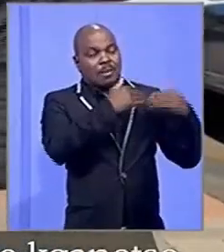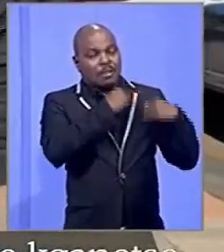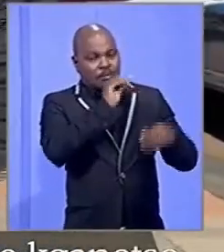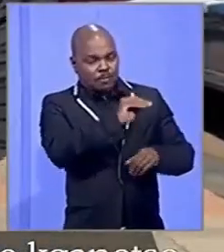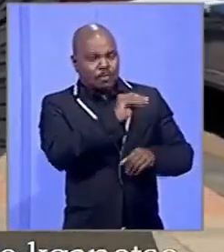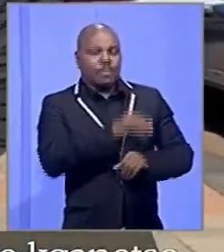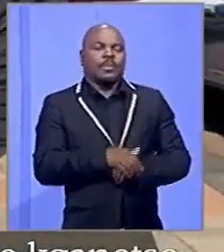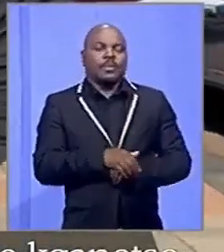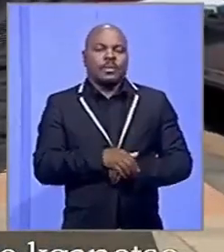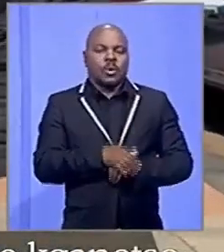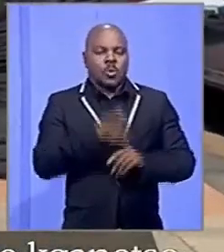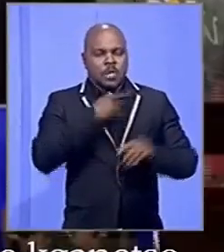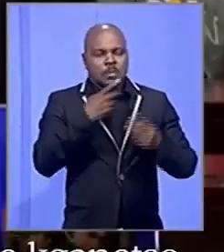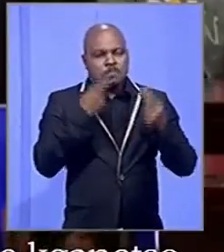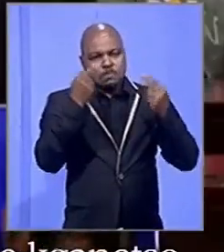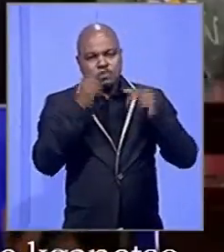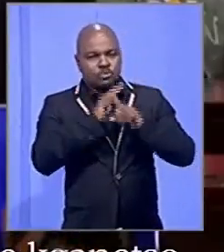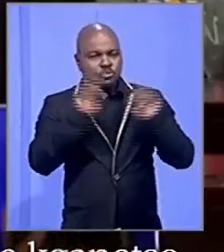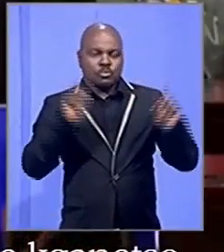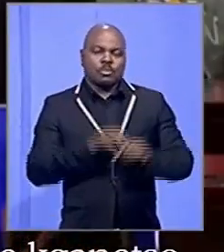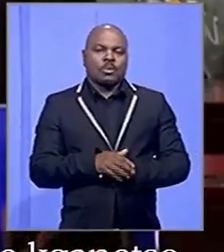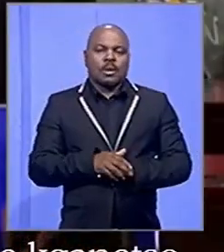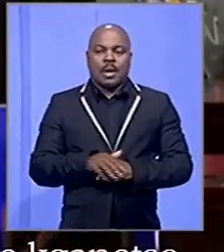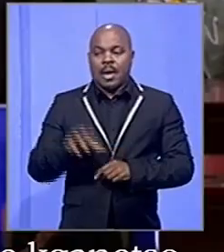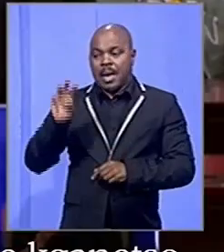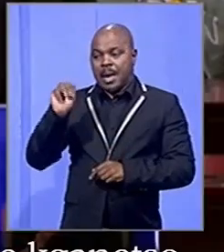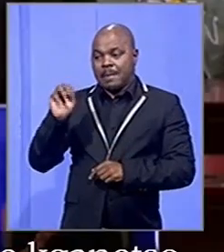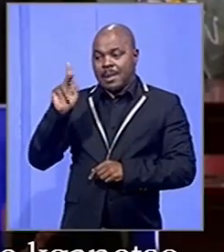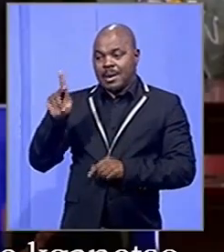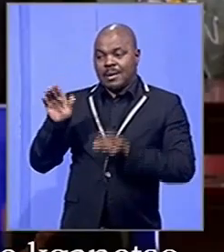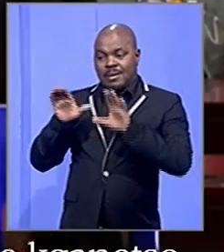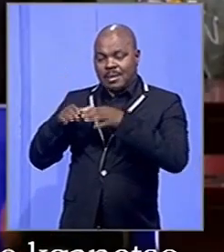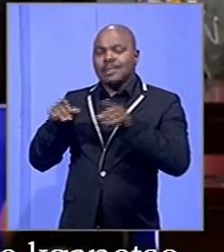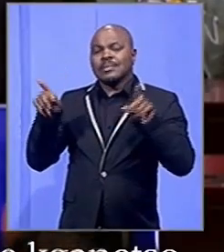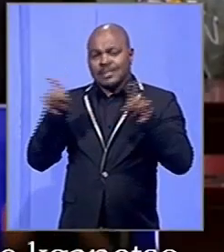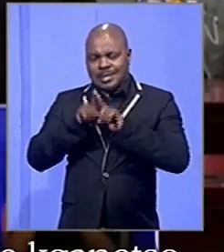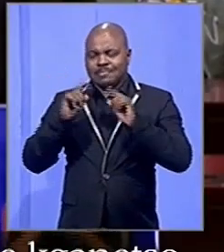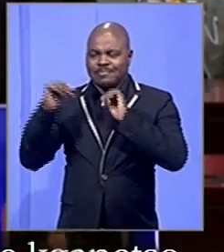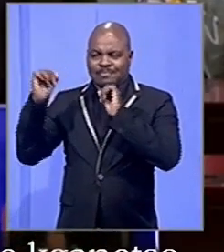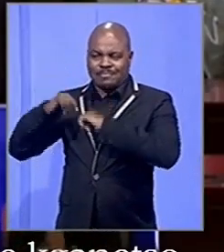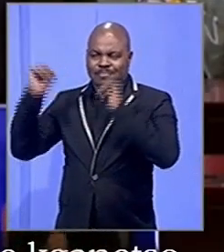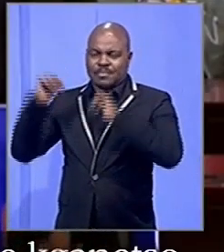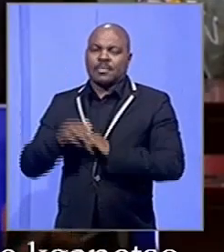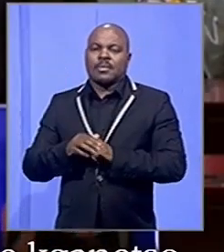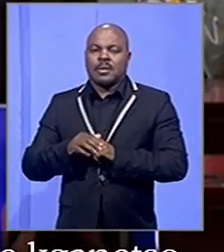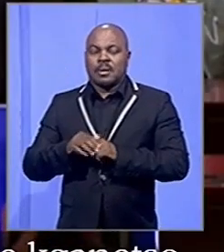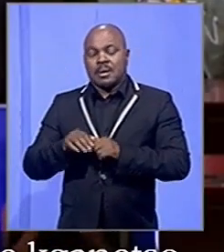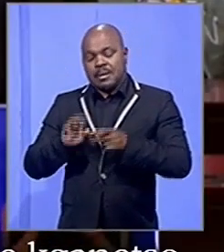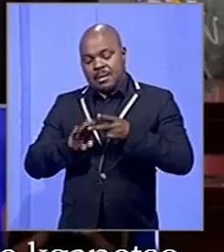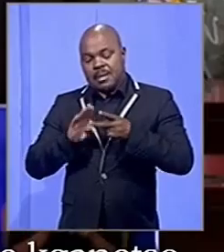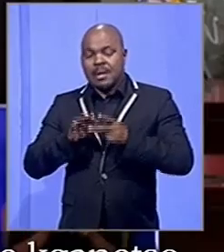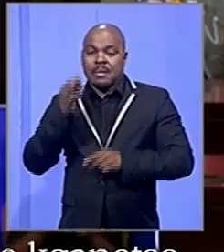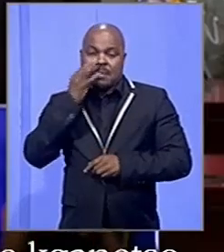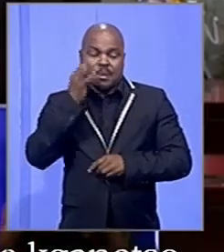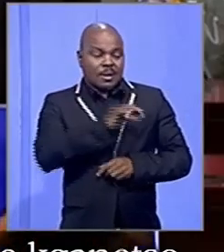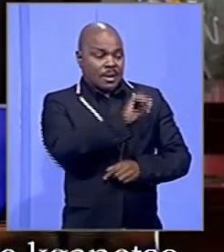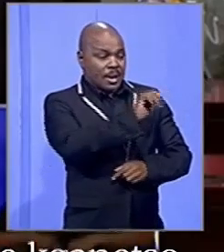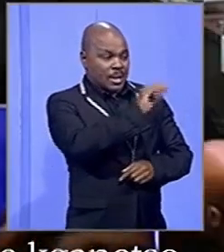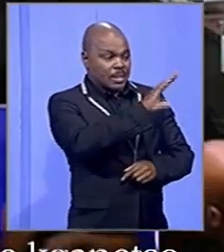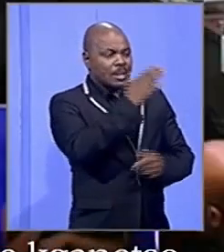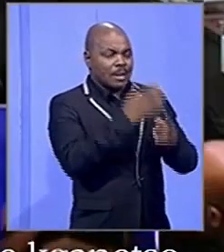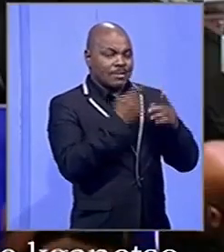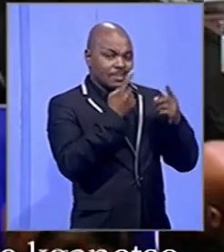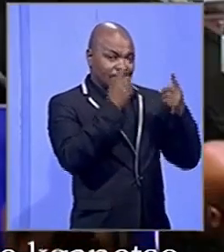do so unapologetically. Lekoko la umkhonto wesizwe le dumalana le seo mme le gatelela gore ANC e ka